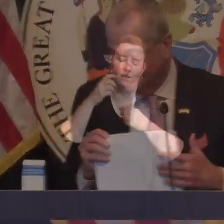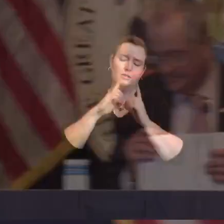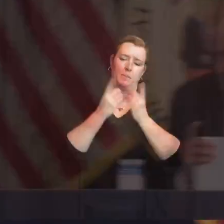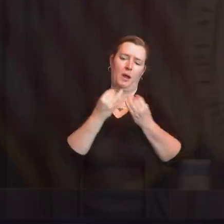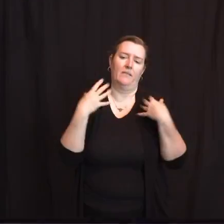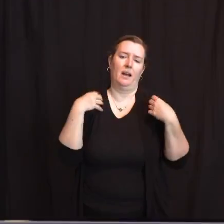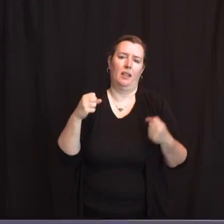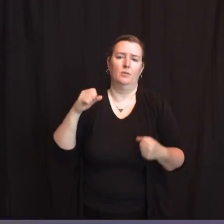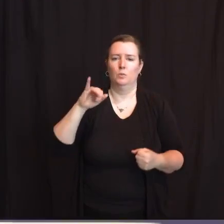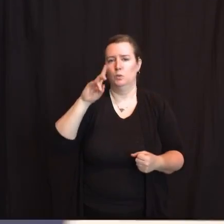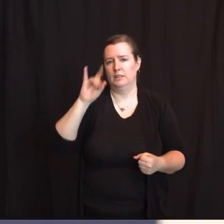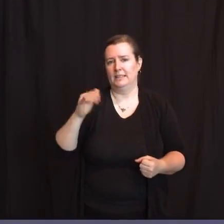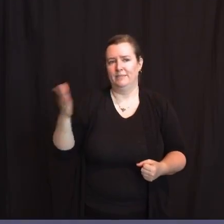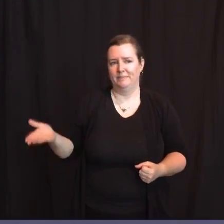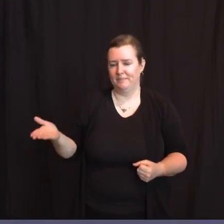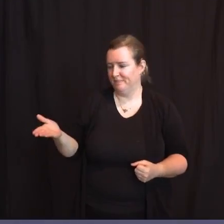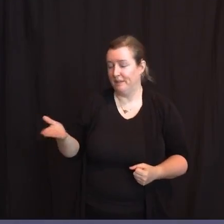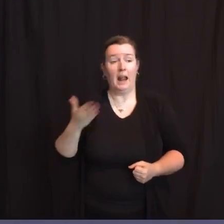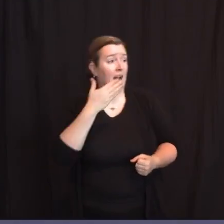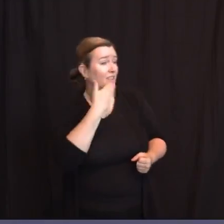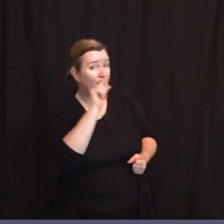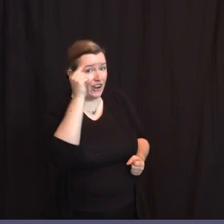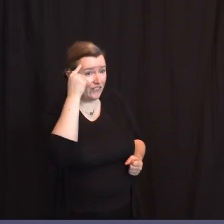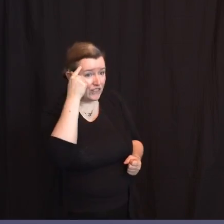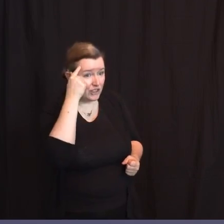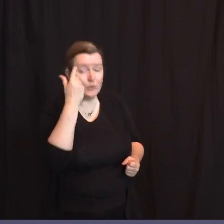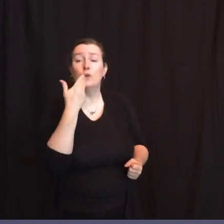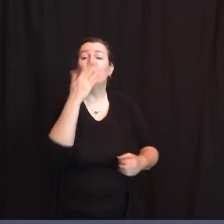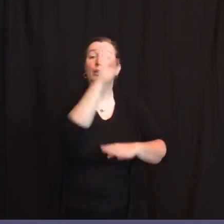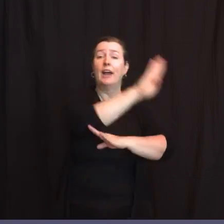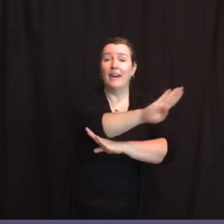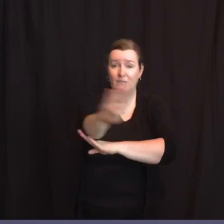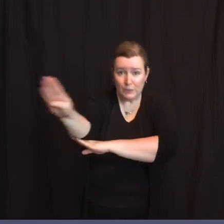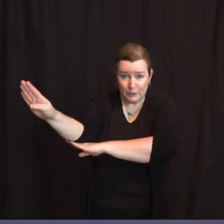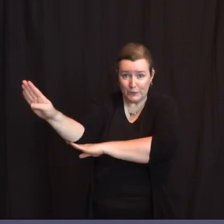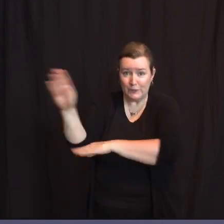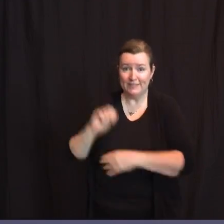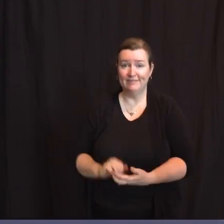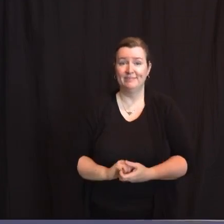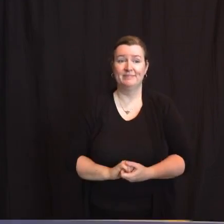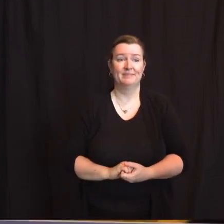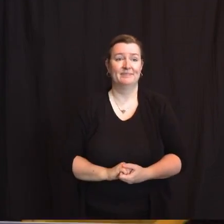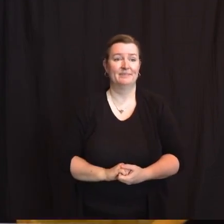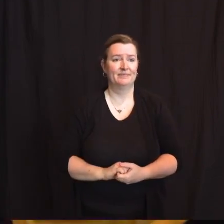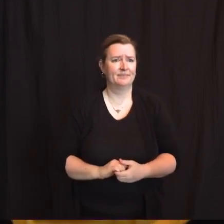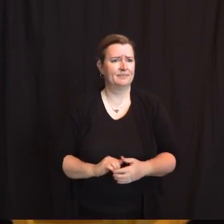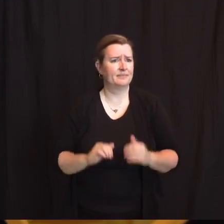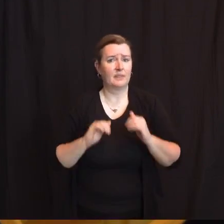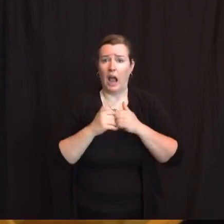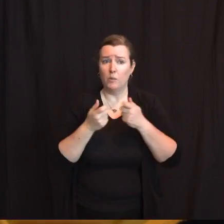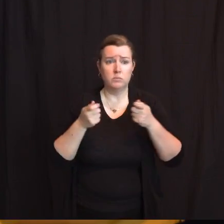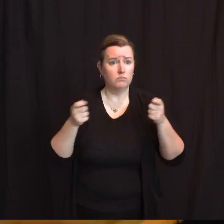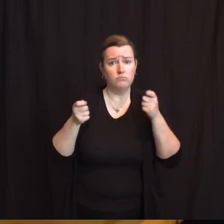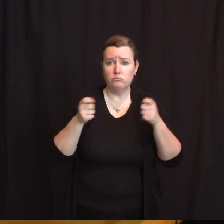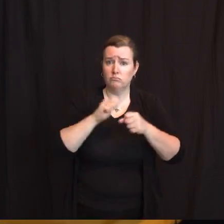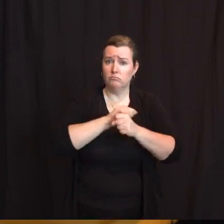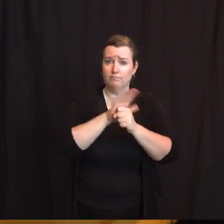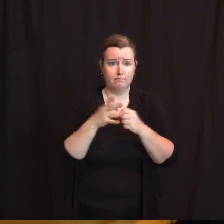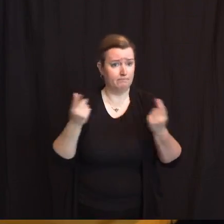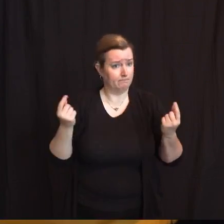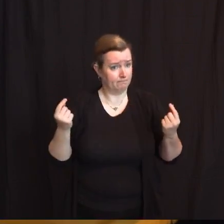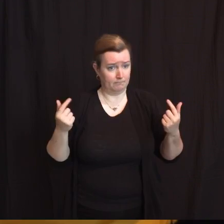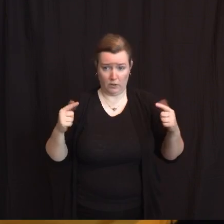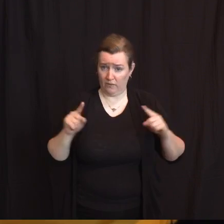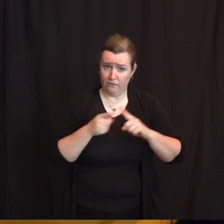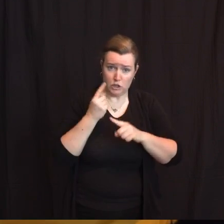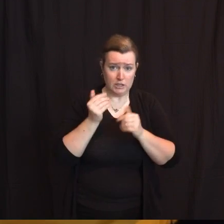you, Governor, and good afternoon. Well, the first step in containing COVID-19 is testing. It will help us determine